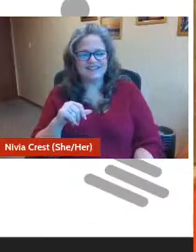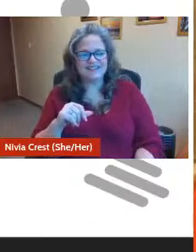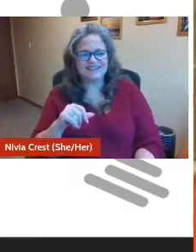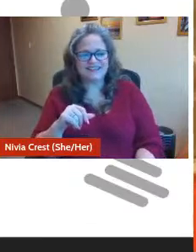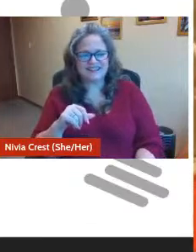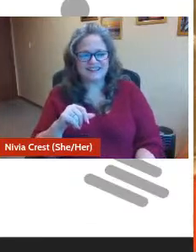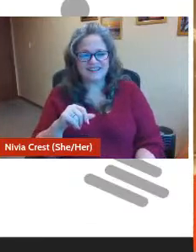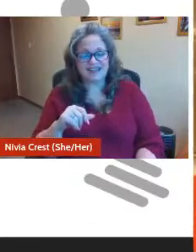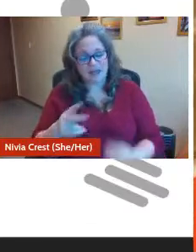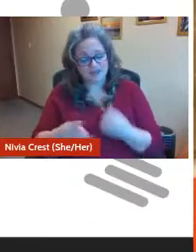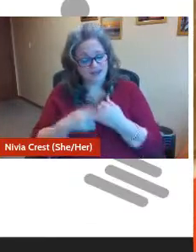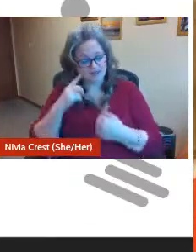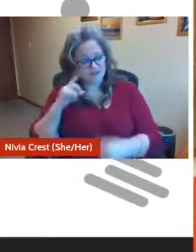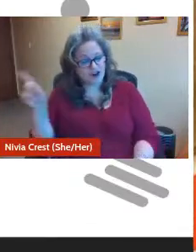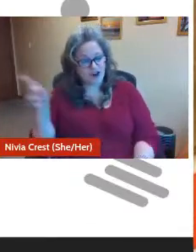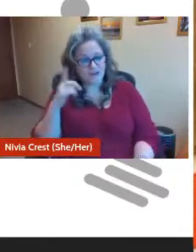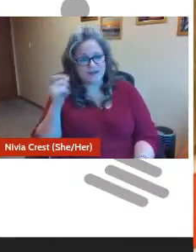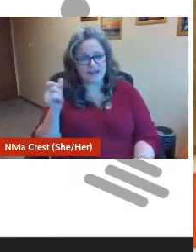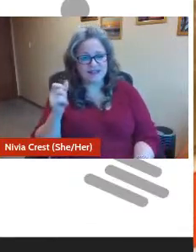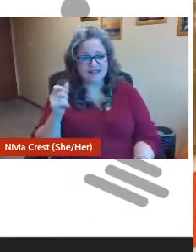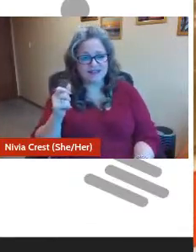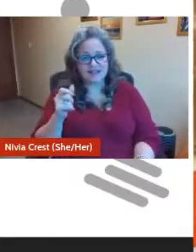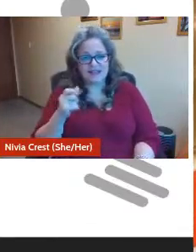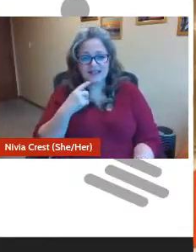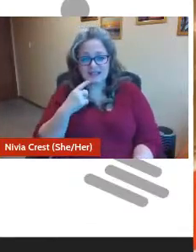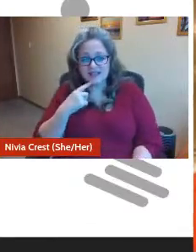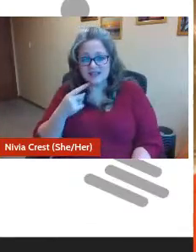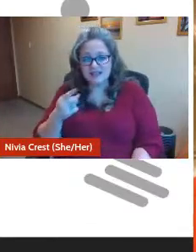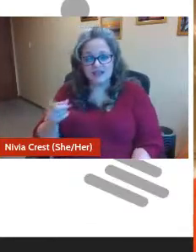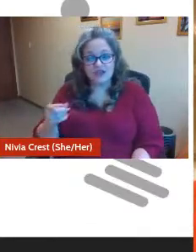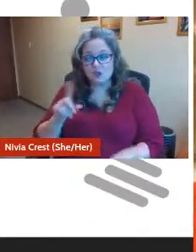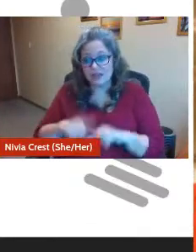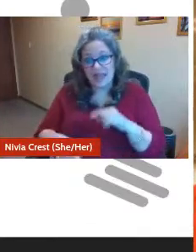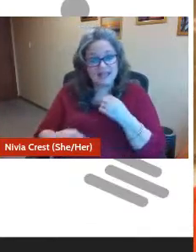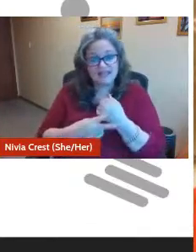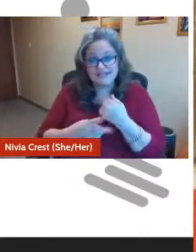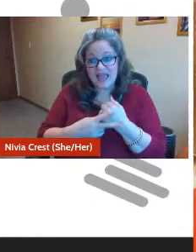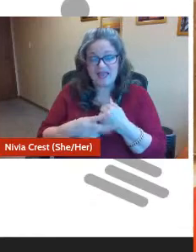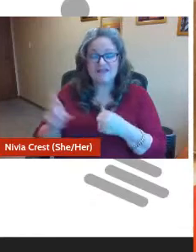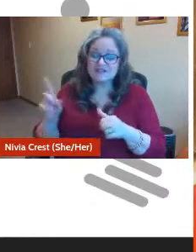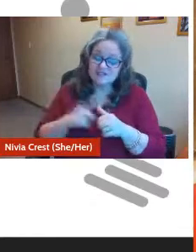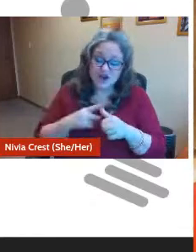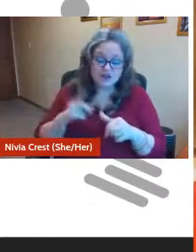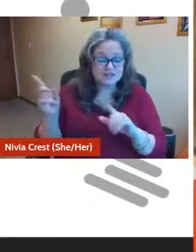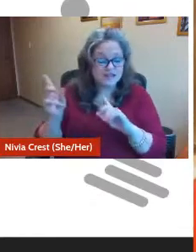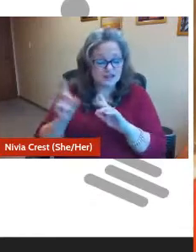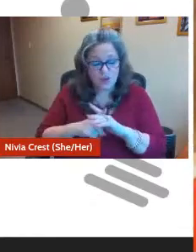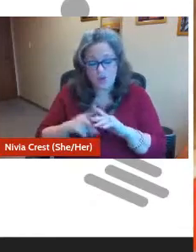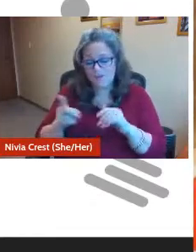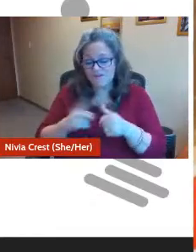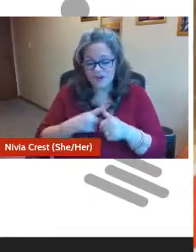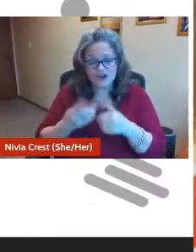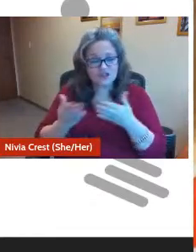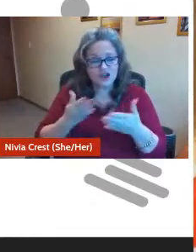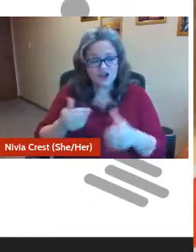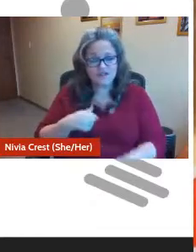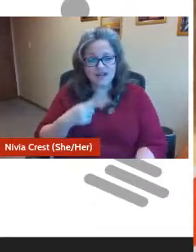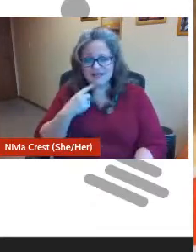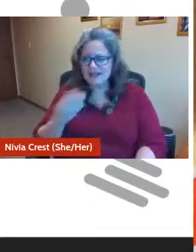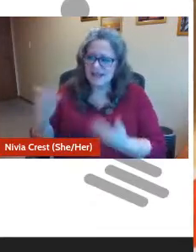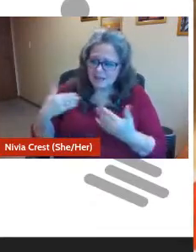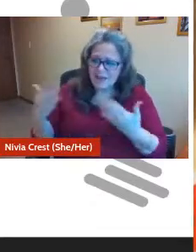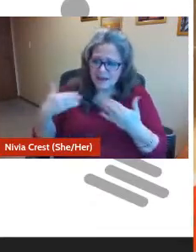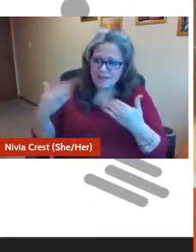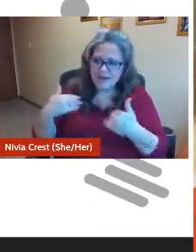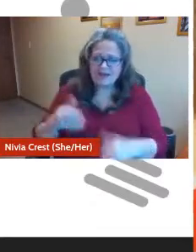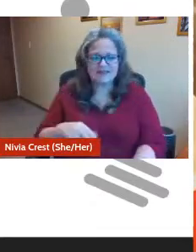Then I'm upset with her. Because they've been talking about, you can't hold no seats. You can't save no seat. First come, first serve. And I get outside. I told you, when you going to come? How long you going to be before you